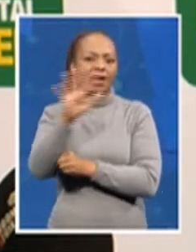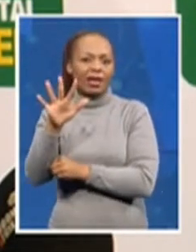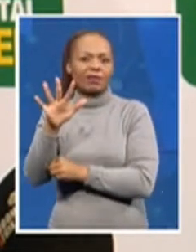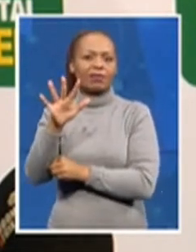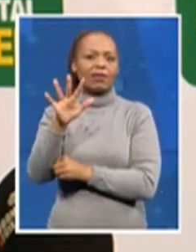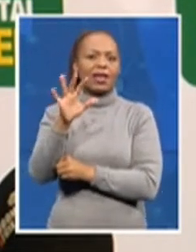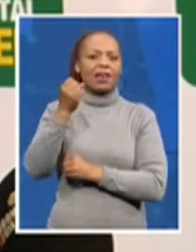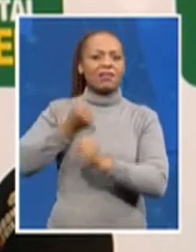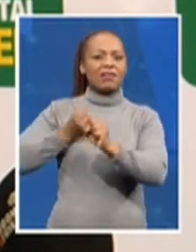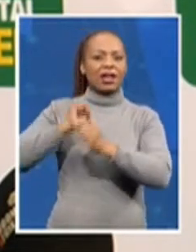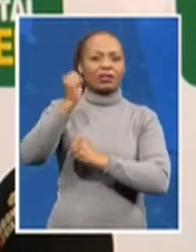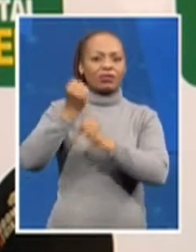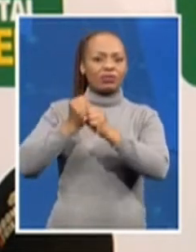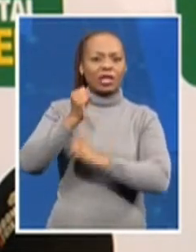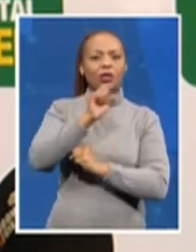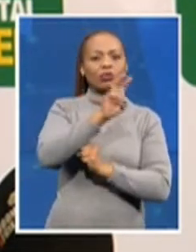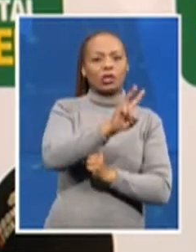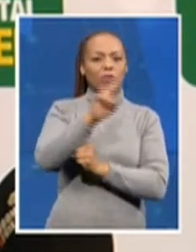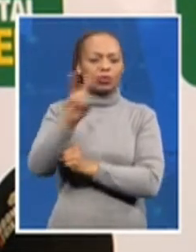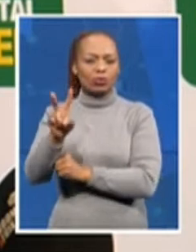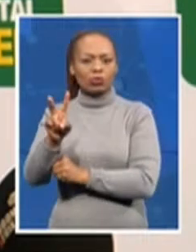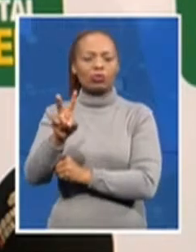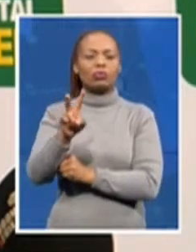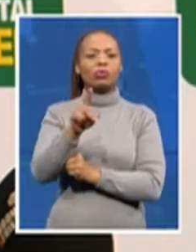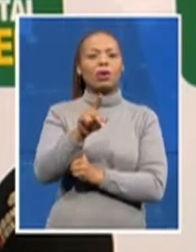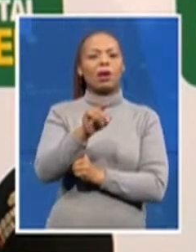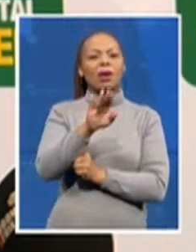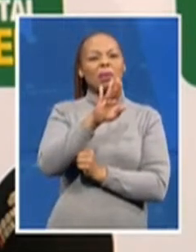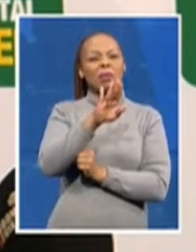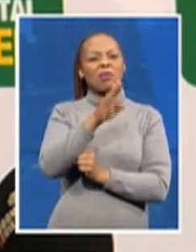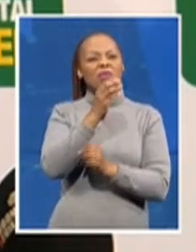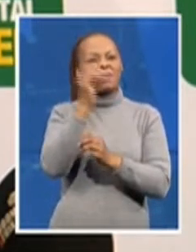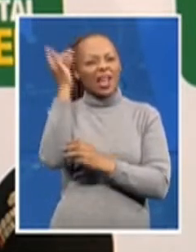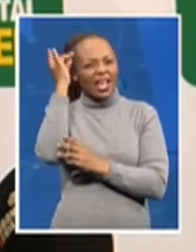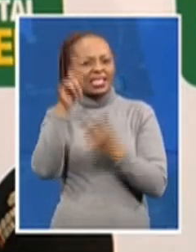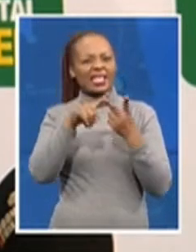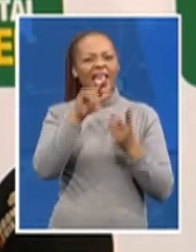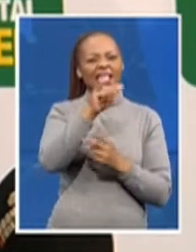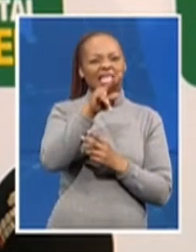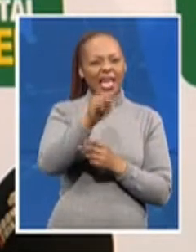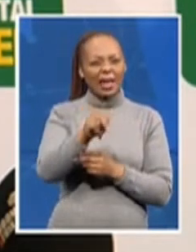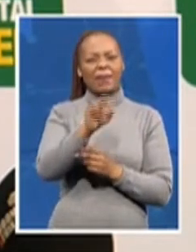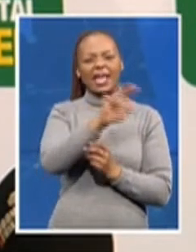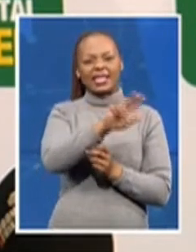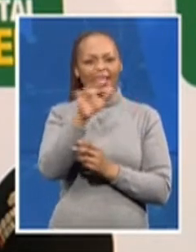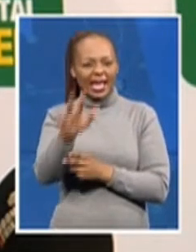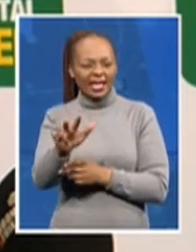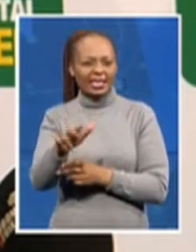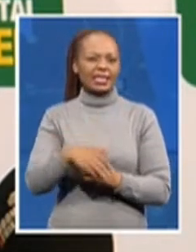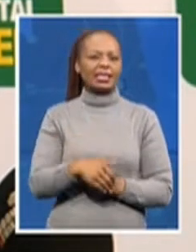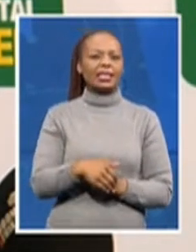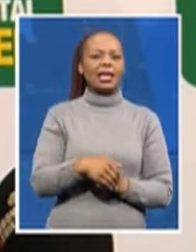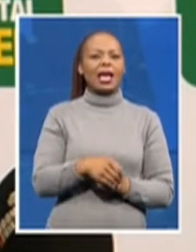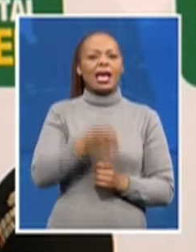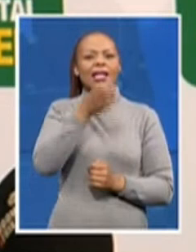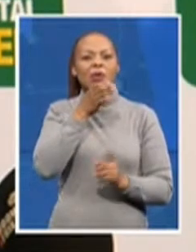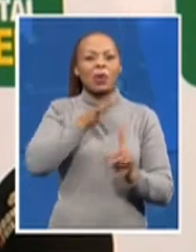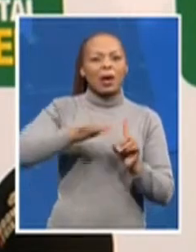8, ATMs 88, liquor outlet 89,